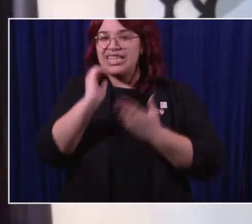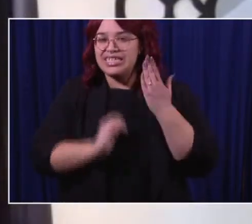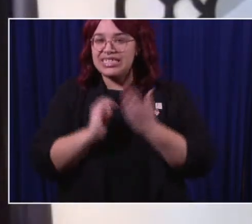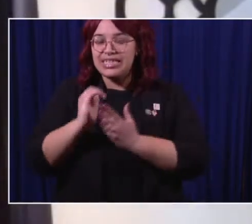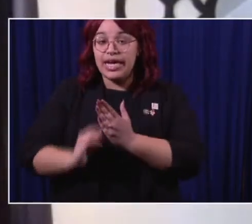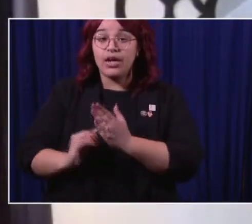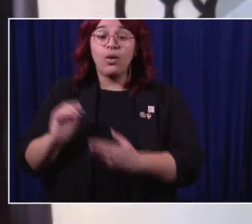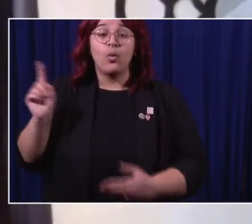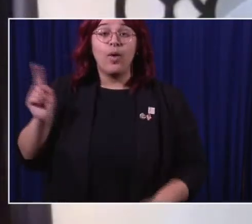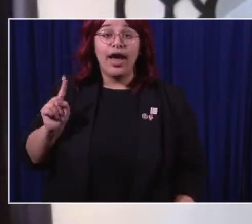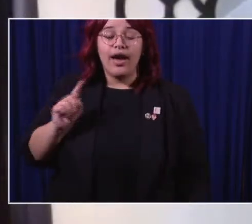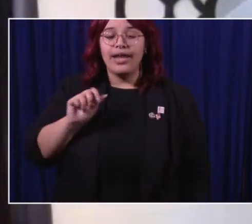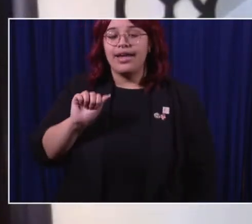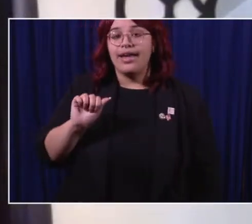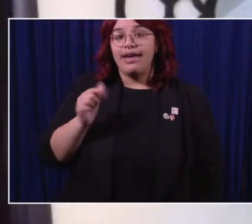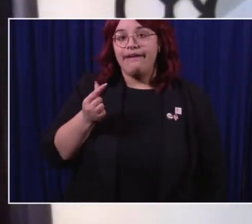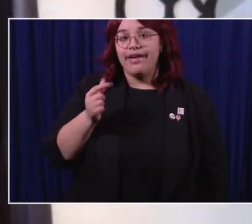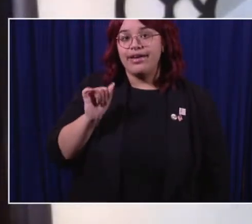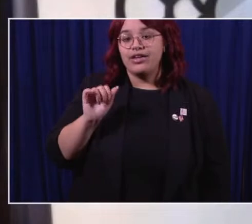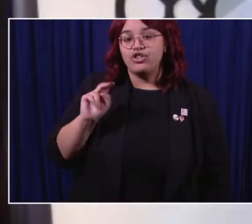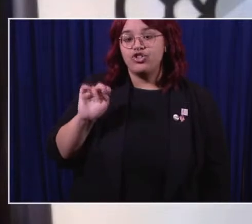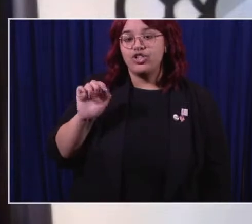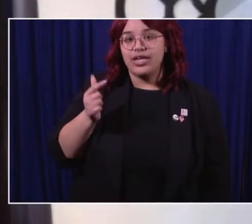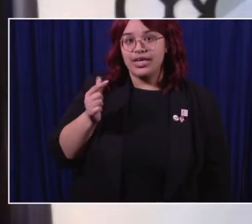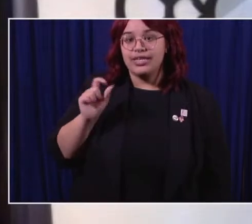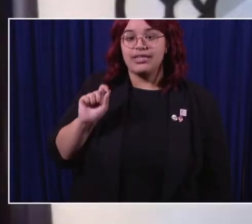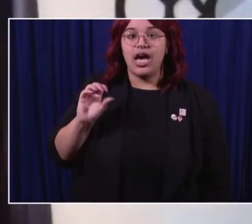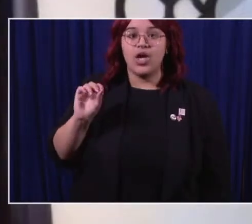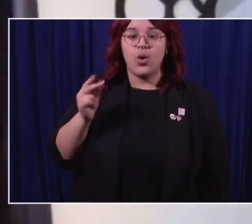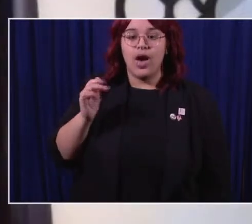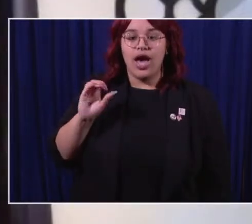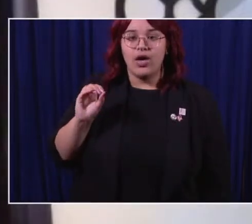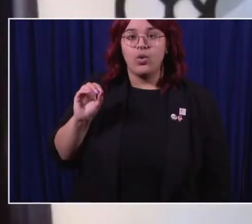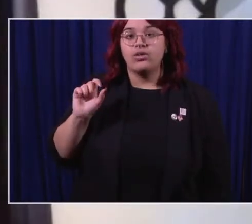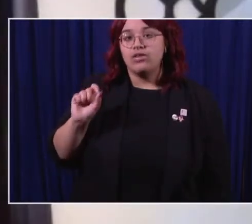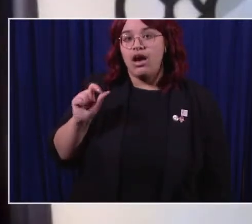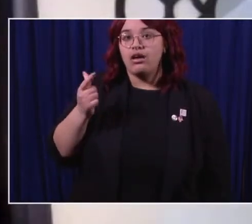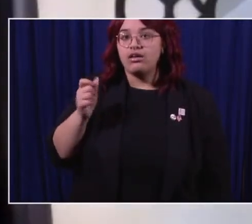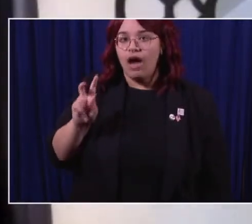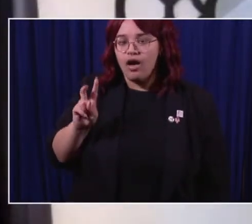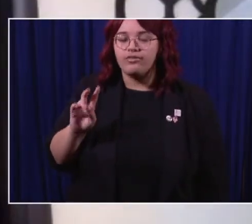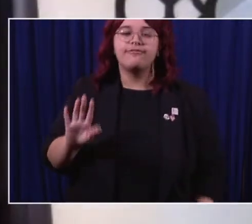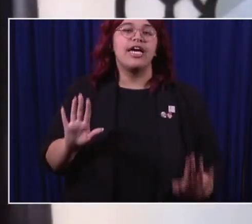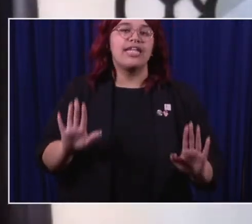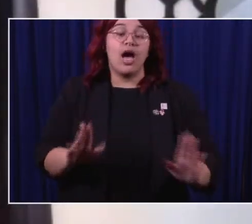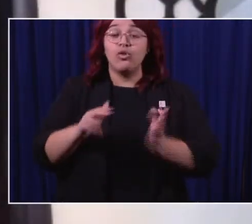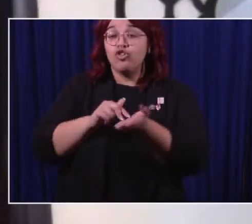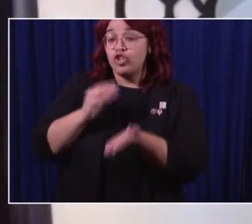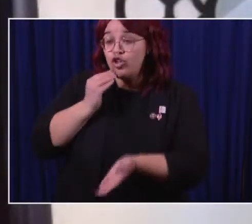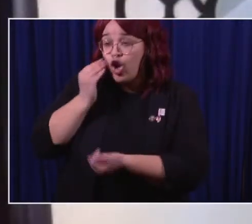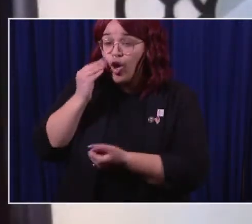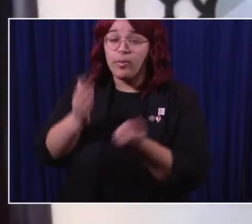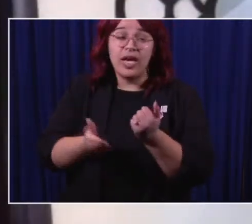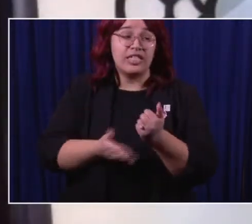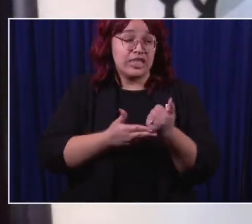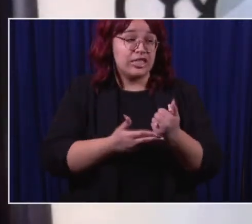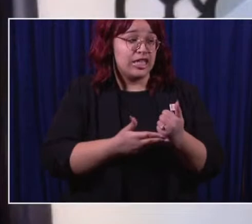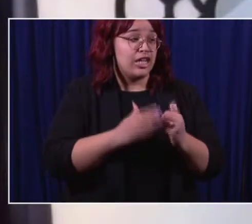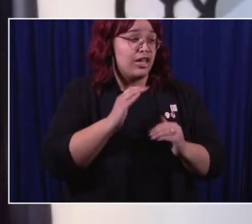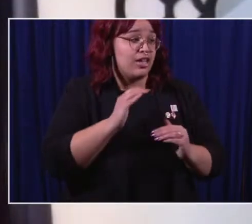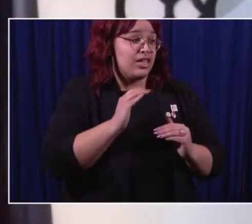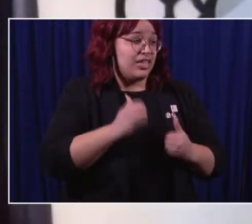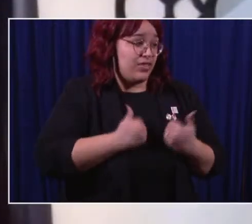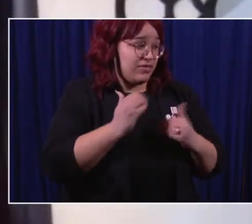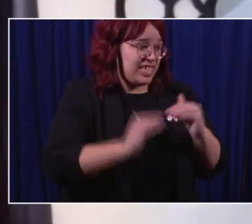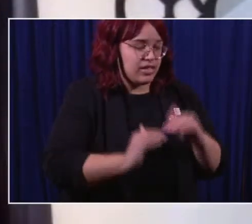aging.ohio.gov. We know that you and your staff are busy, but entering the CMS information is so important. It's being used at the federal level, the